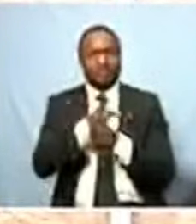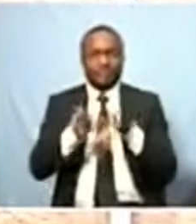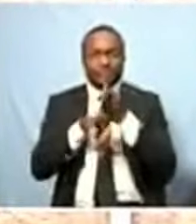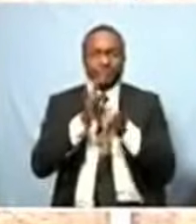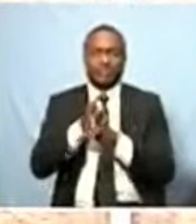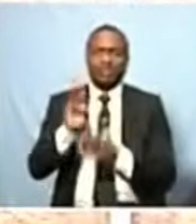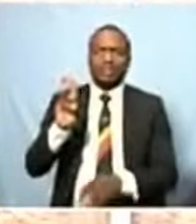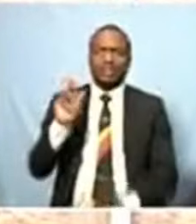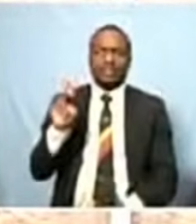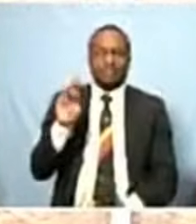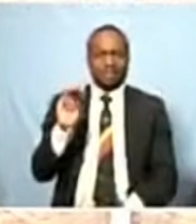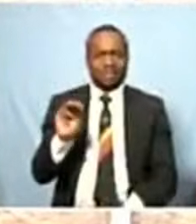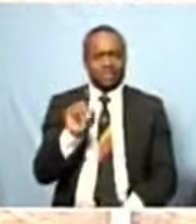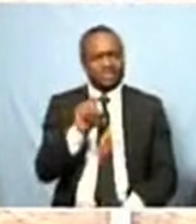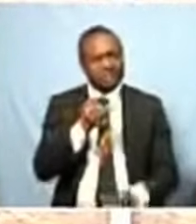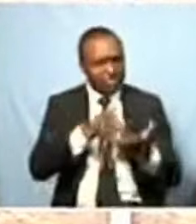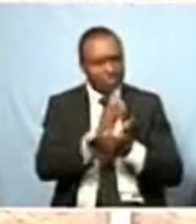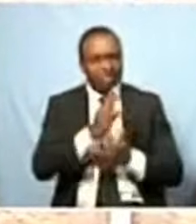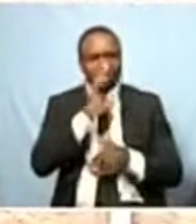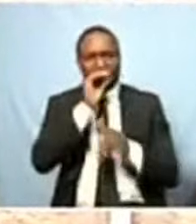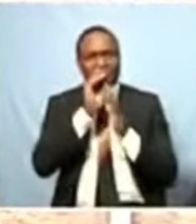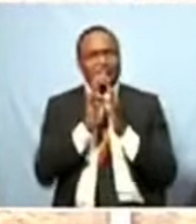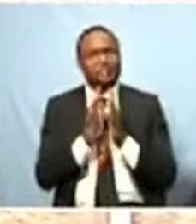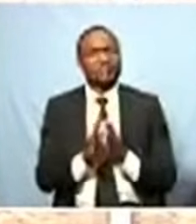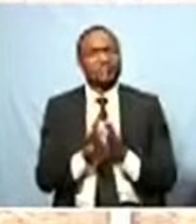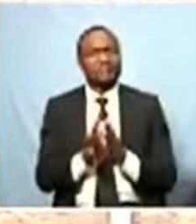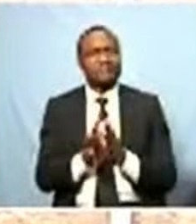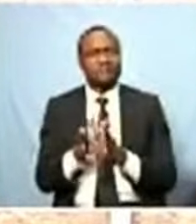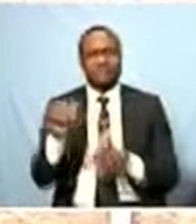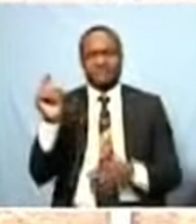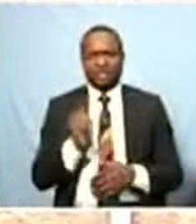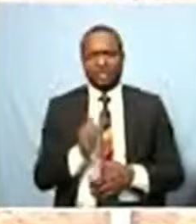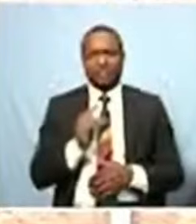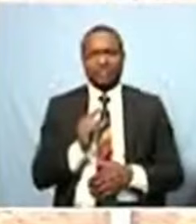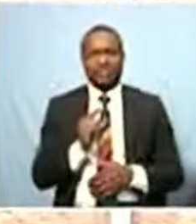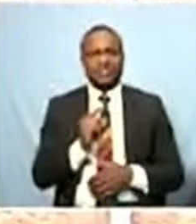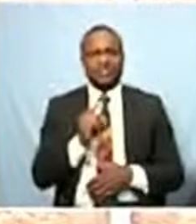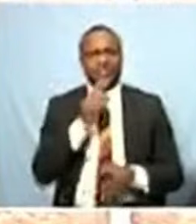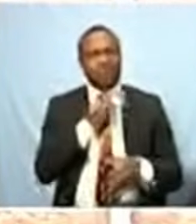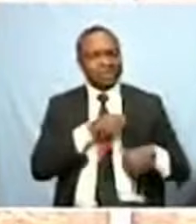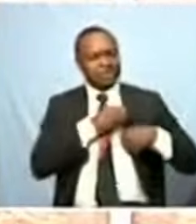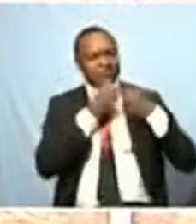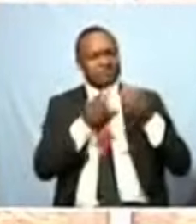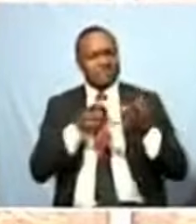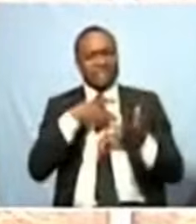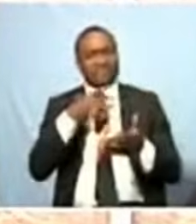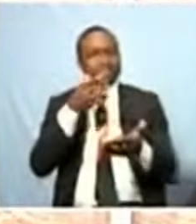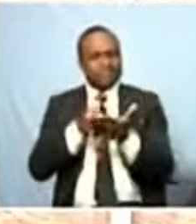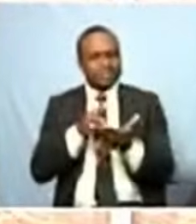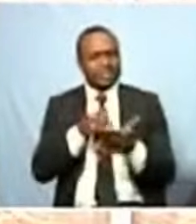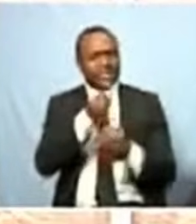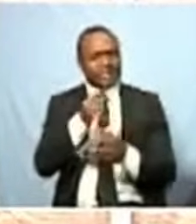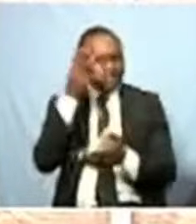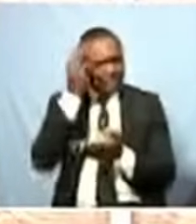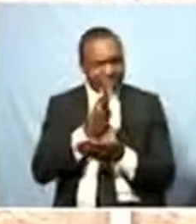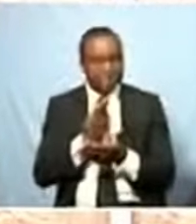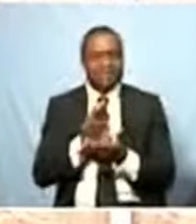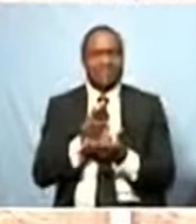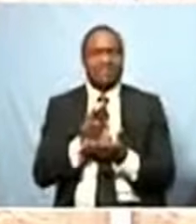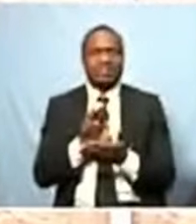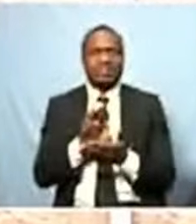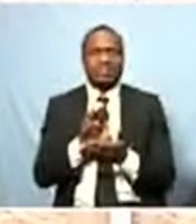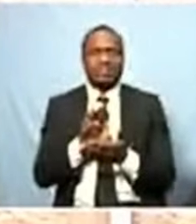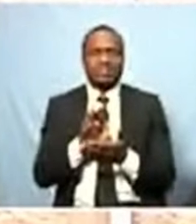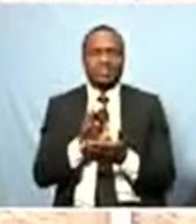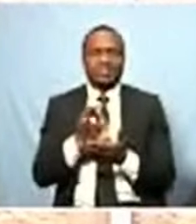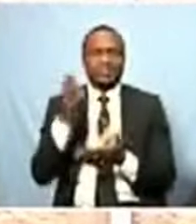kilometers. Is she in order, Madam Speaker, to come and lament like this when she's a Secretary General of the former ruling